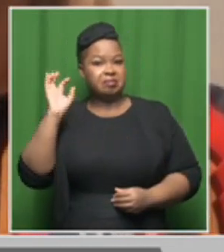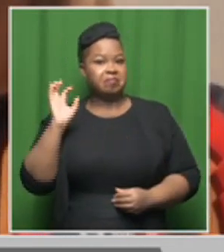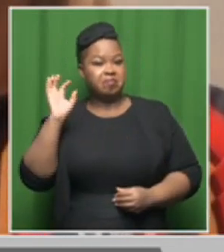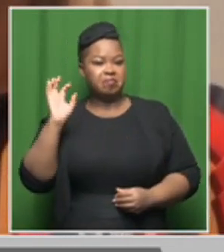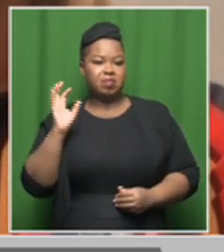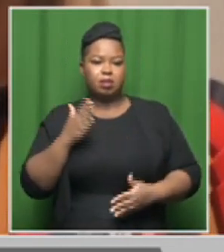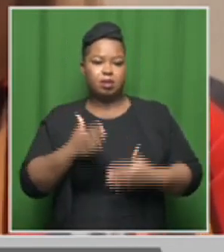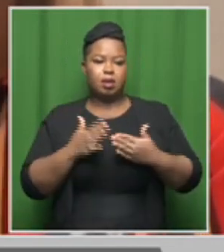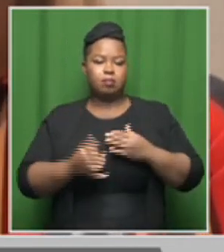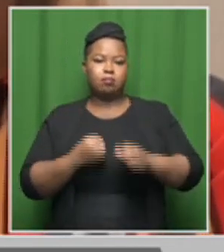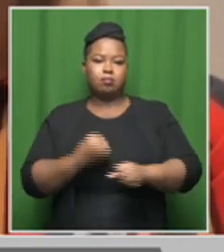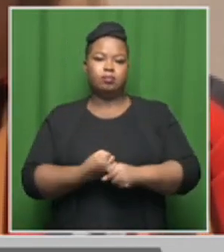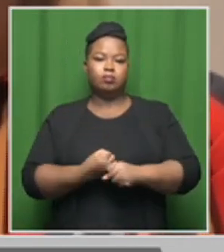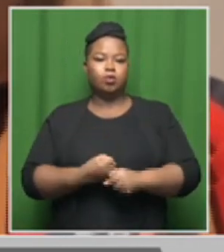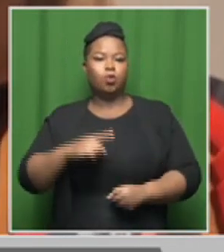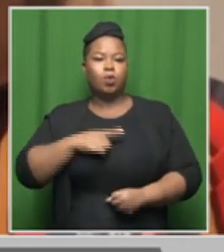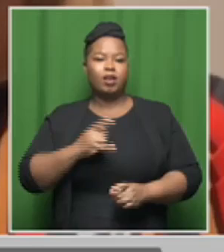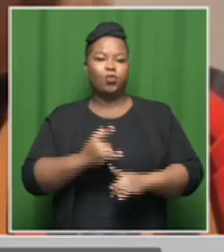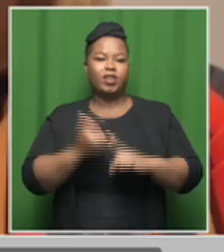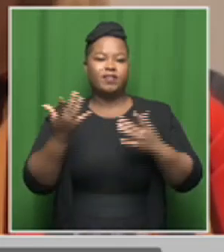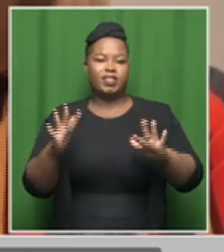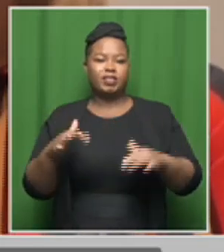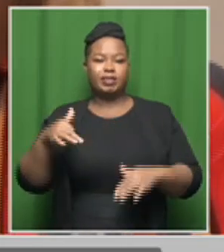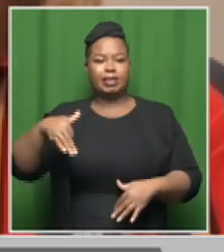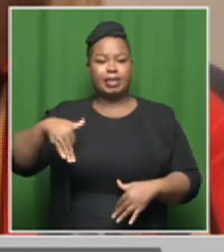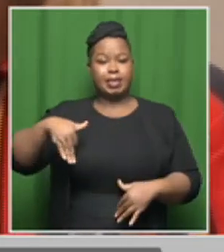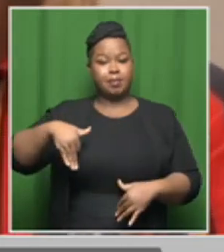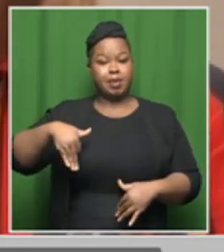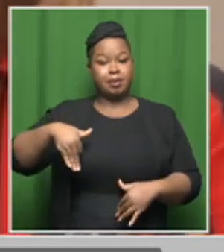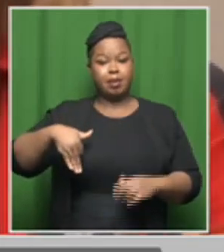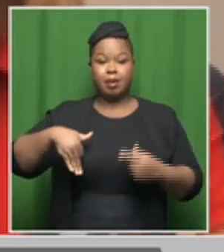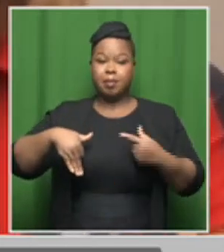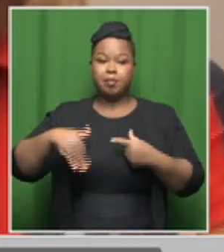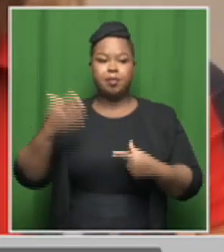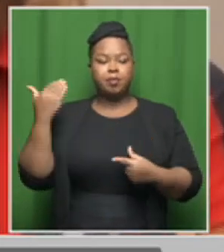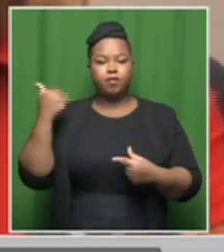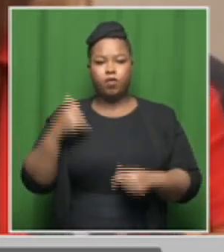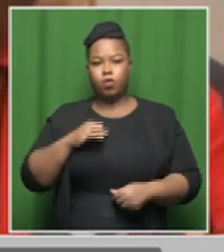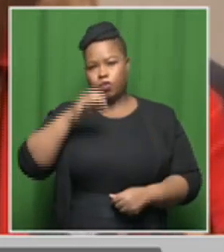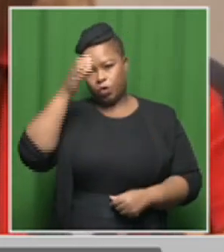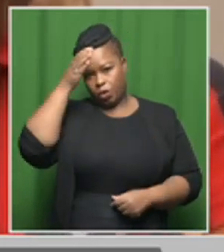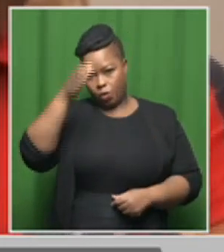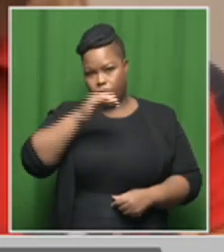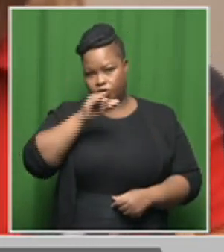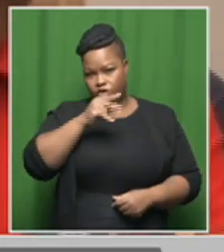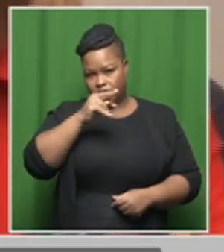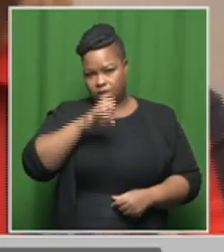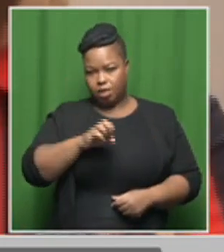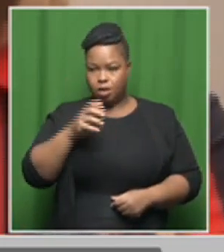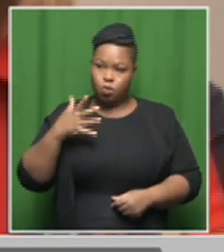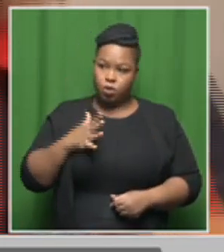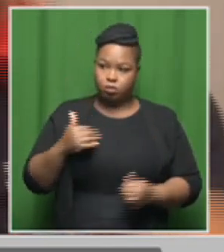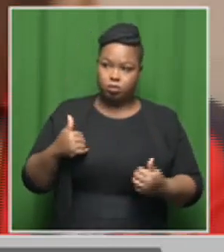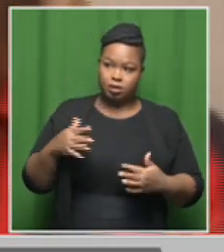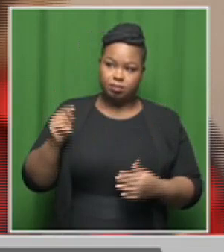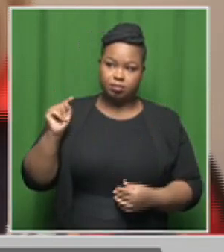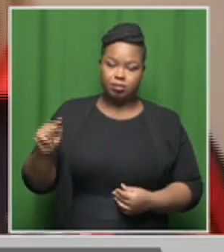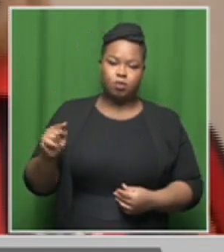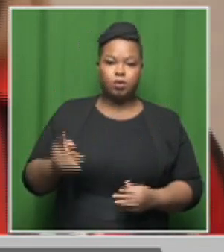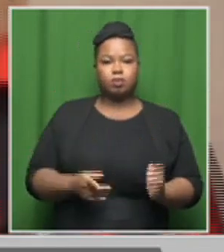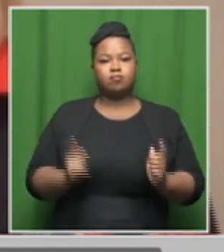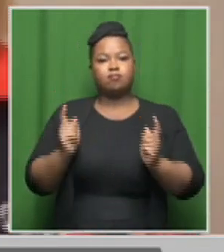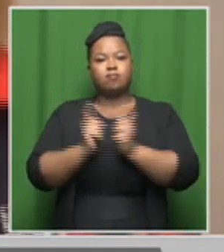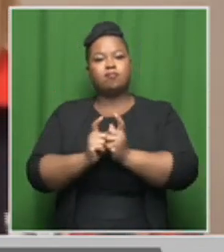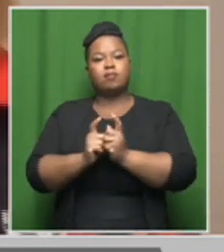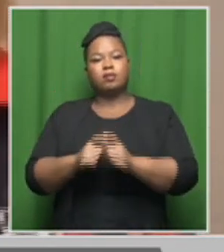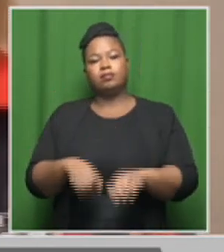being the African champions out in Namibia. And certainly that's where Coach Jenny and her troops will be looking to start off as they go up against